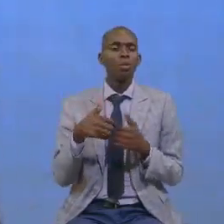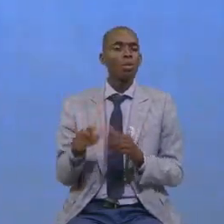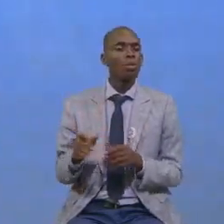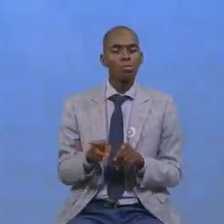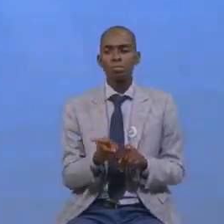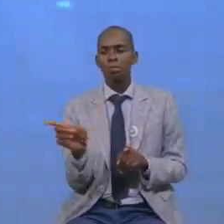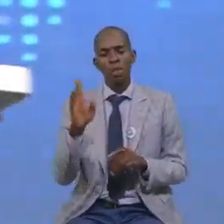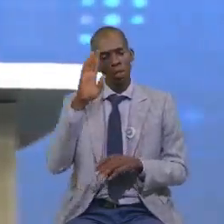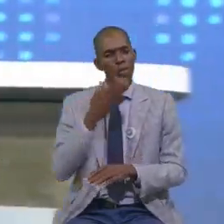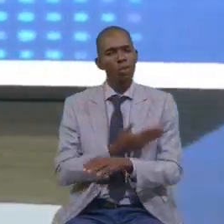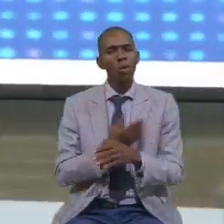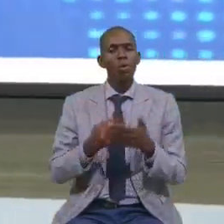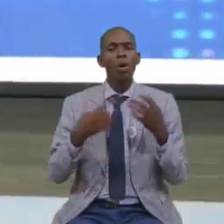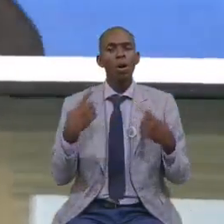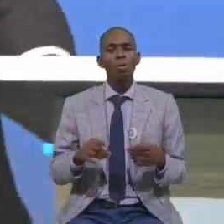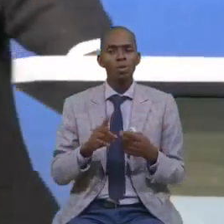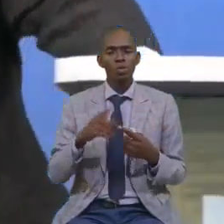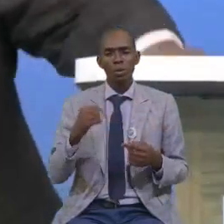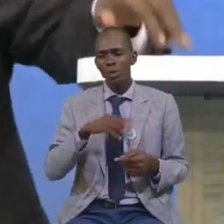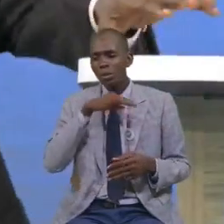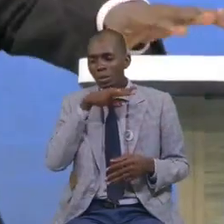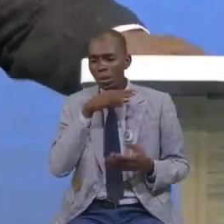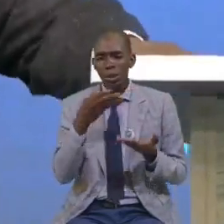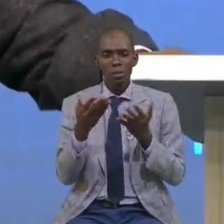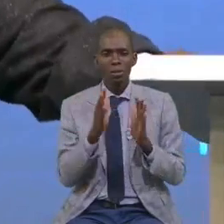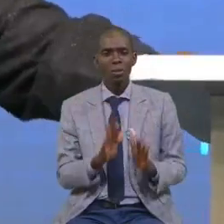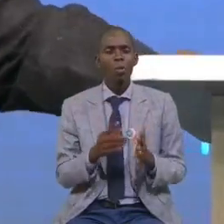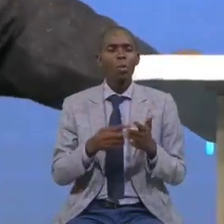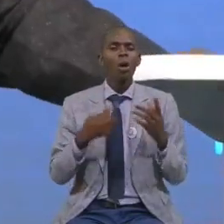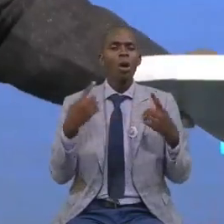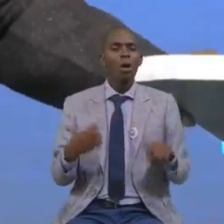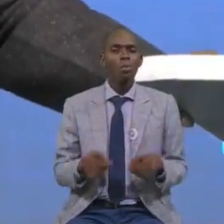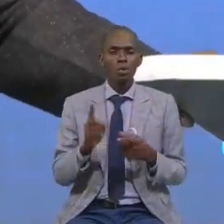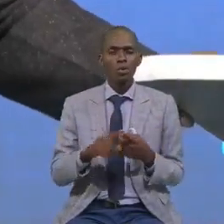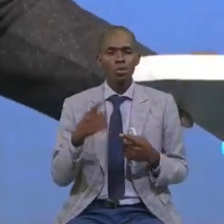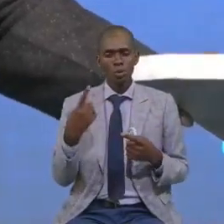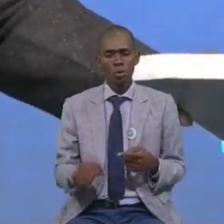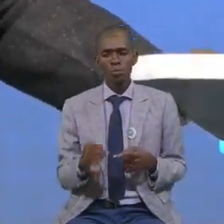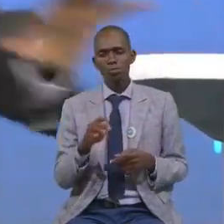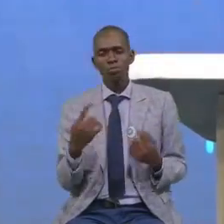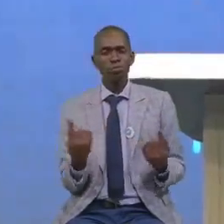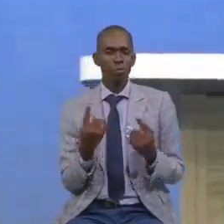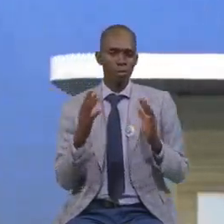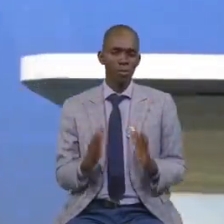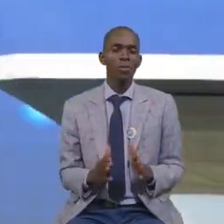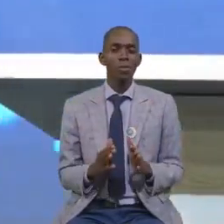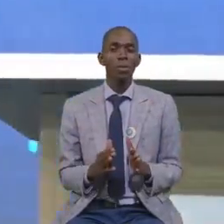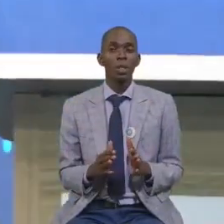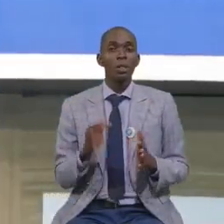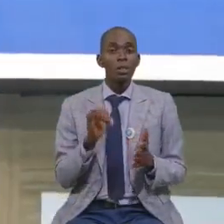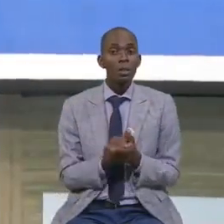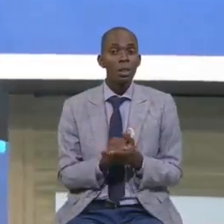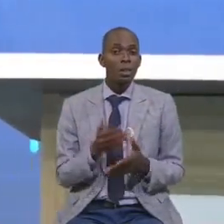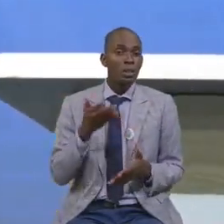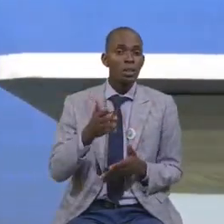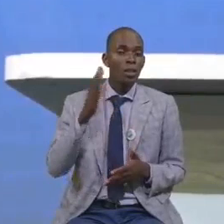the polluted slave? What happens to the perverted soul? That there will be